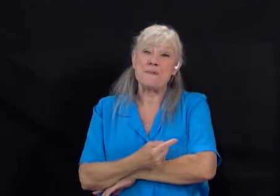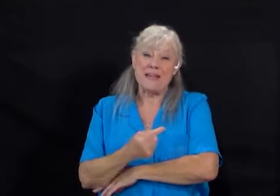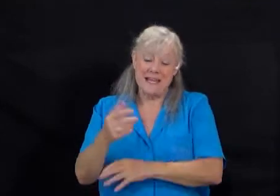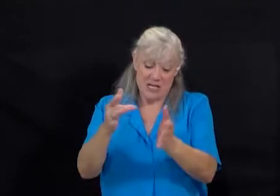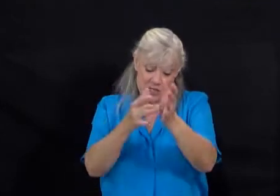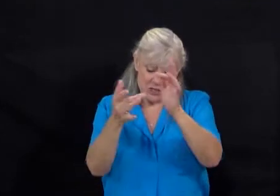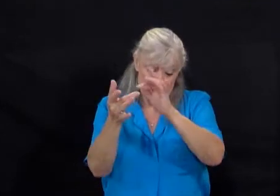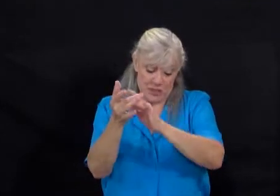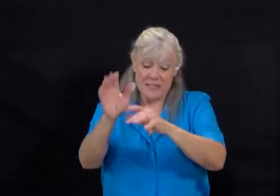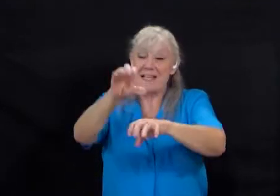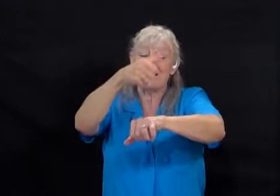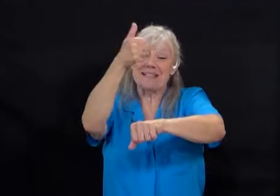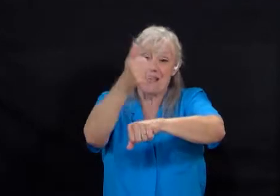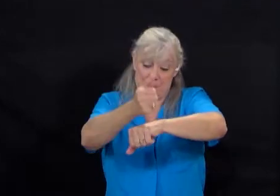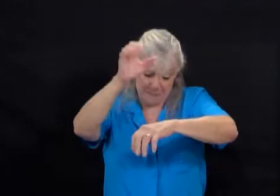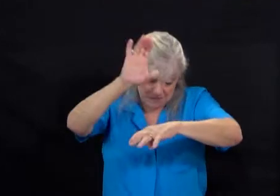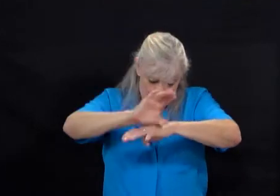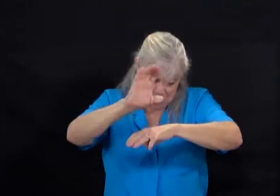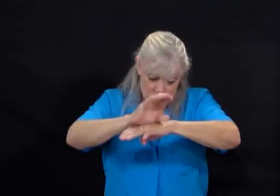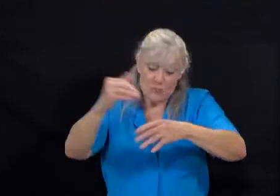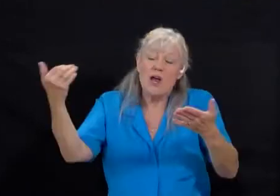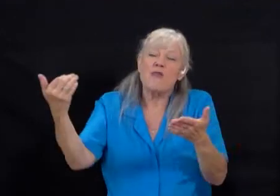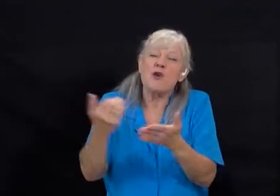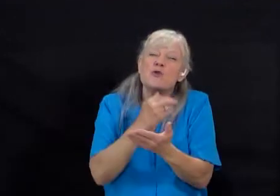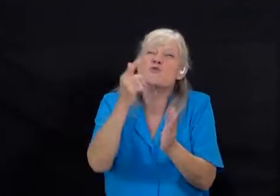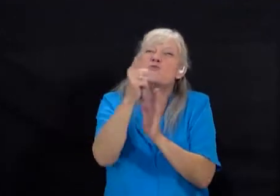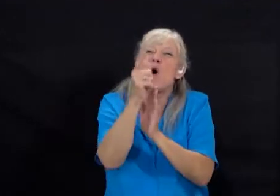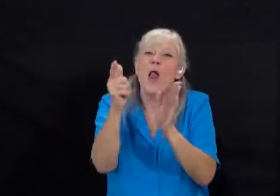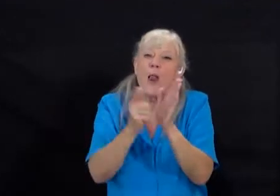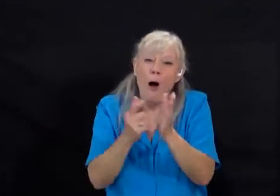Church and the new law of the Gospel.